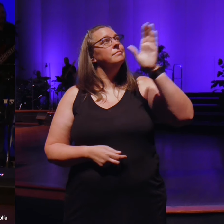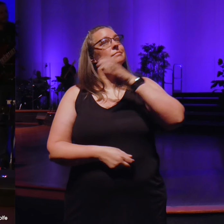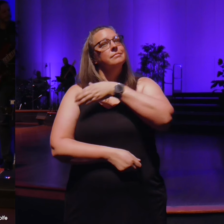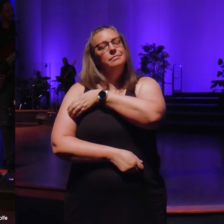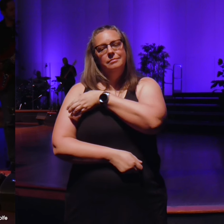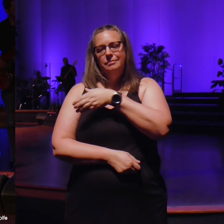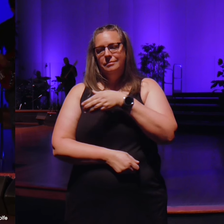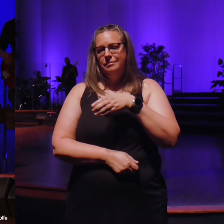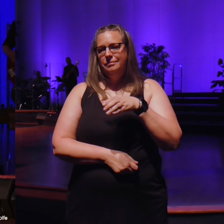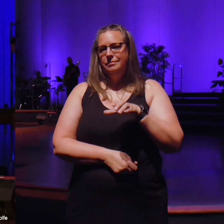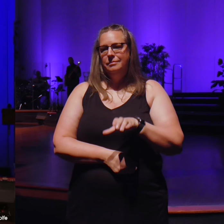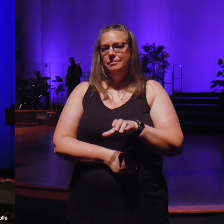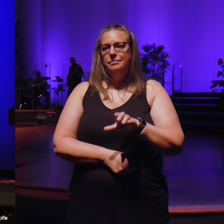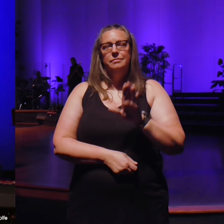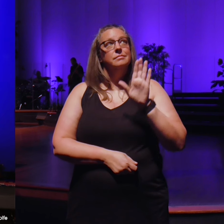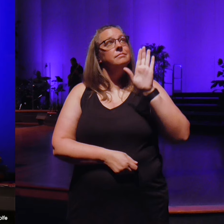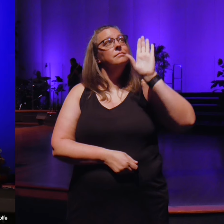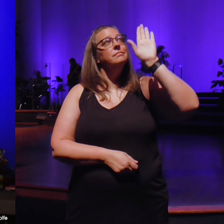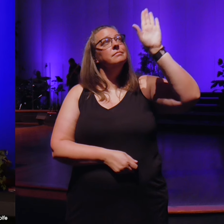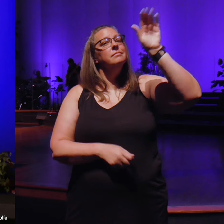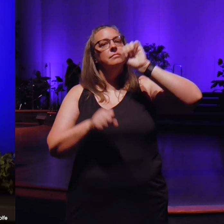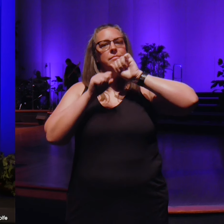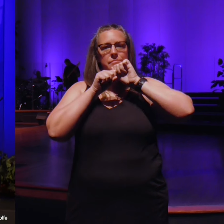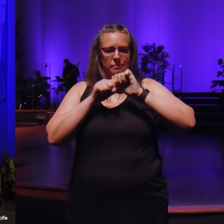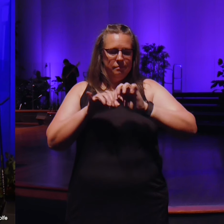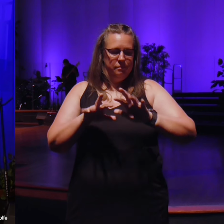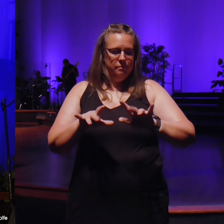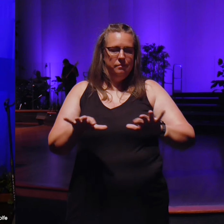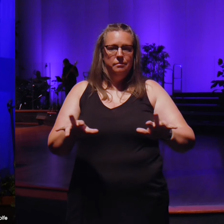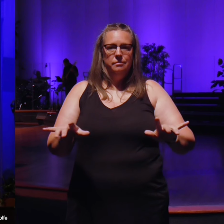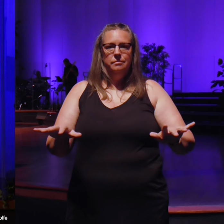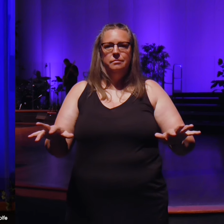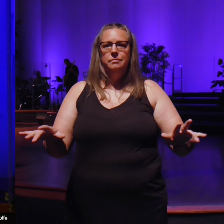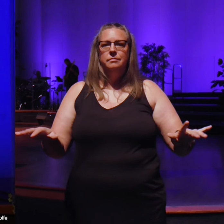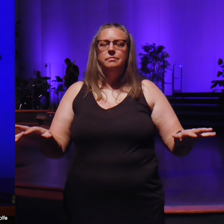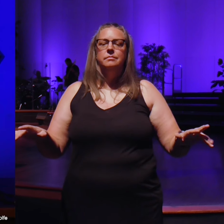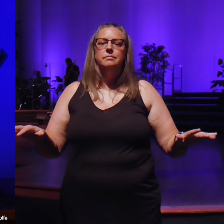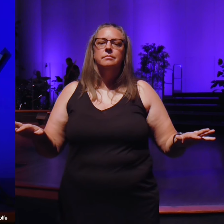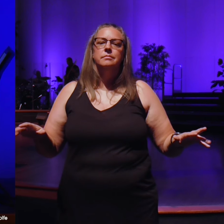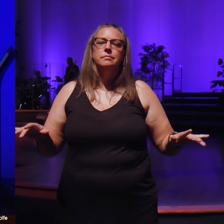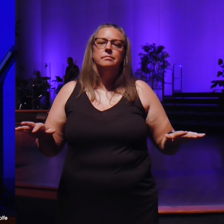the mighty power and the